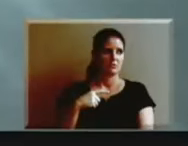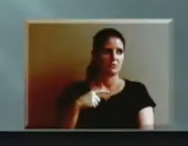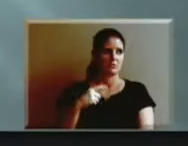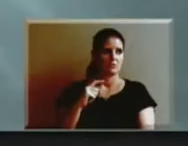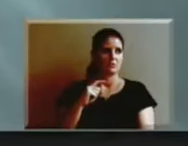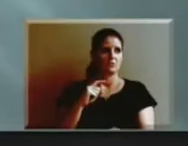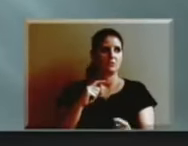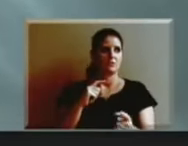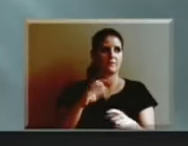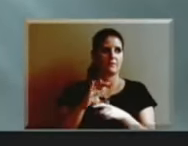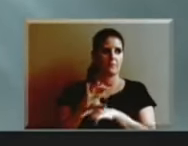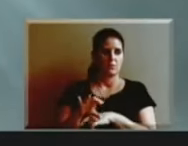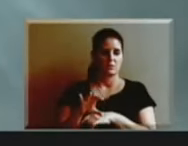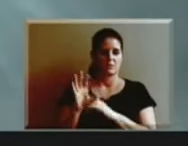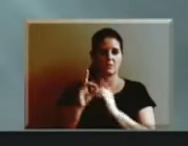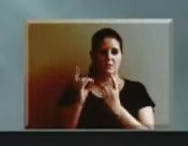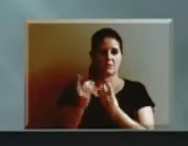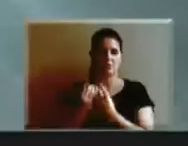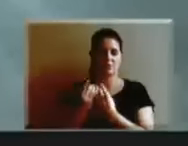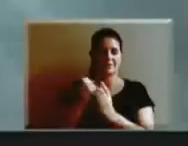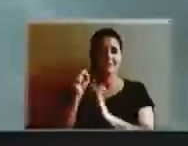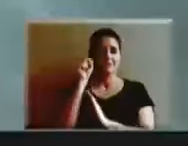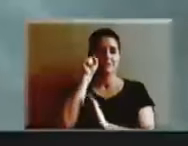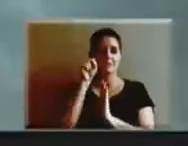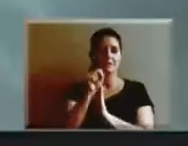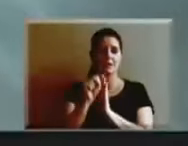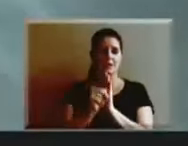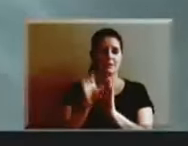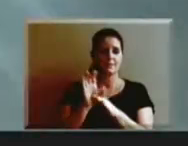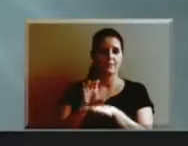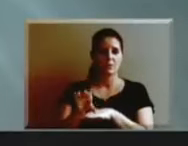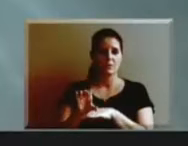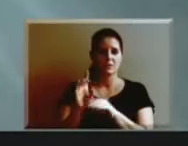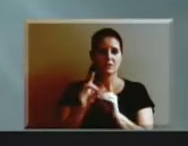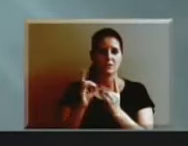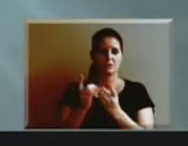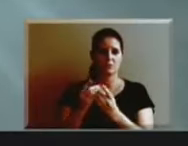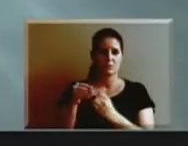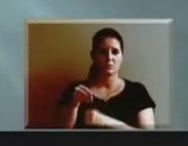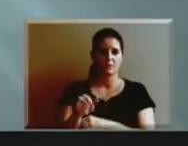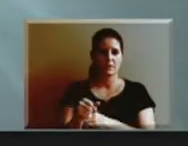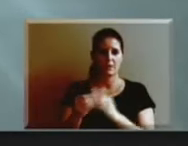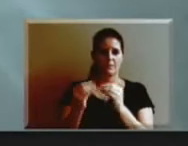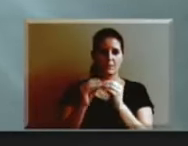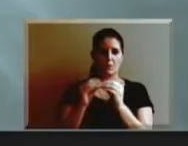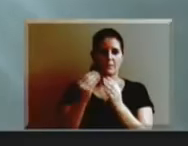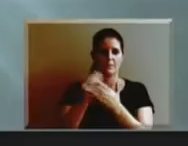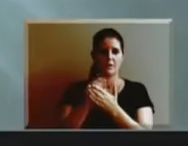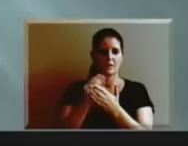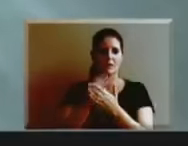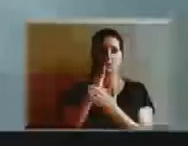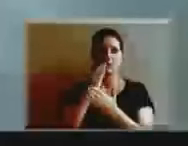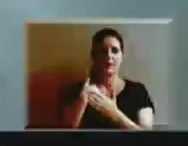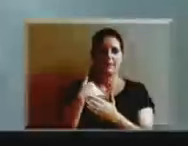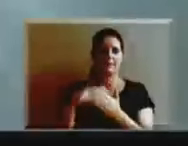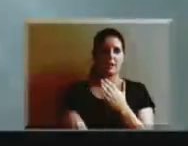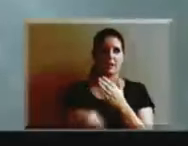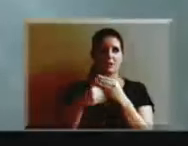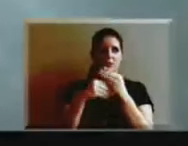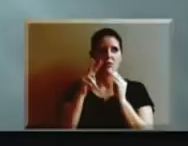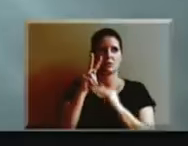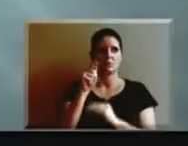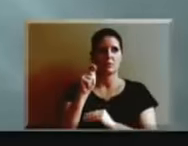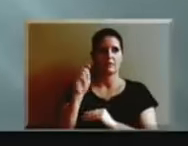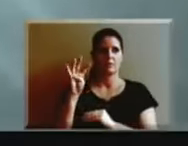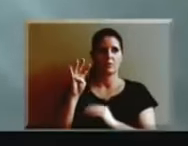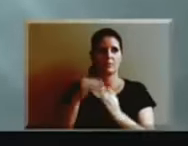to the districts, for this current year, we will have an additional $2.4